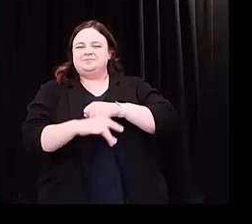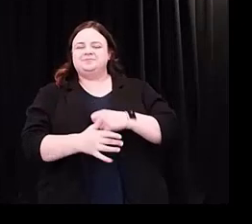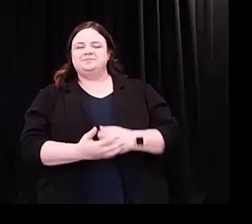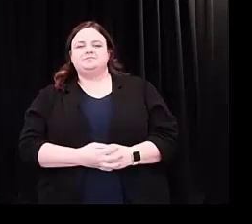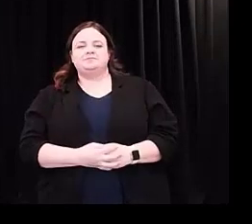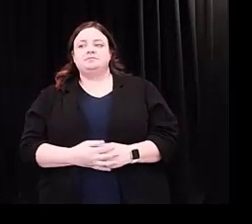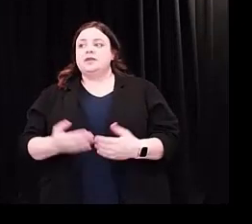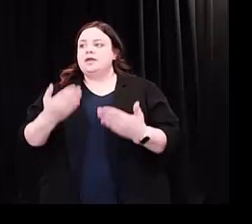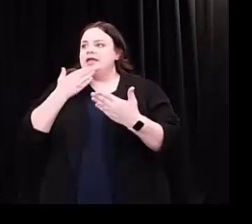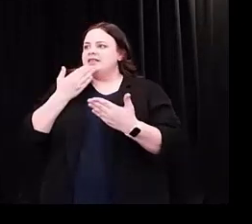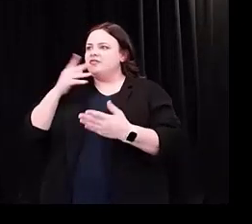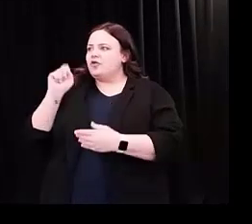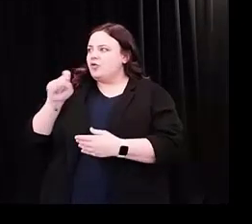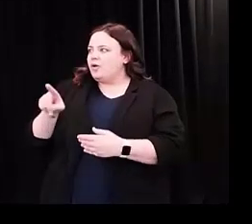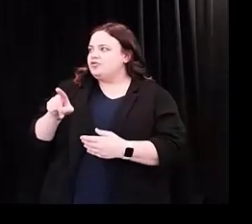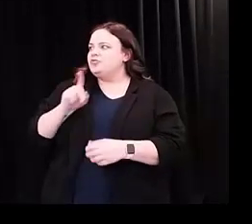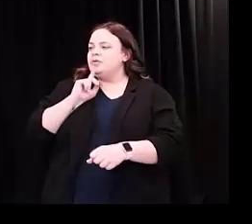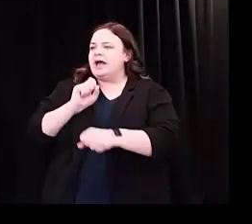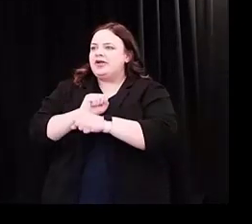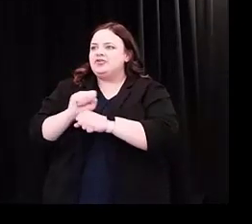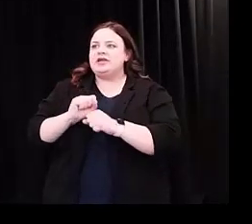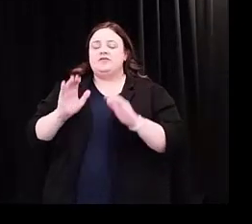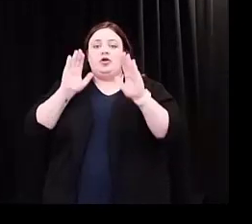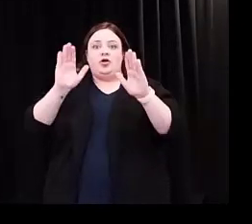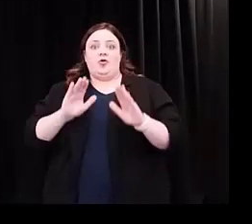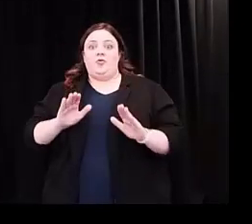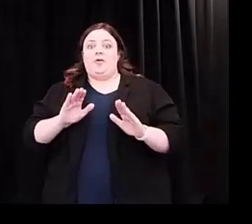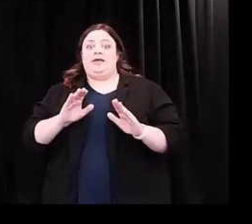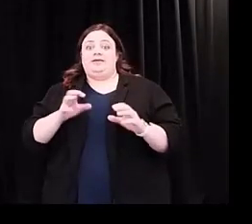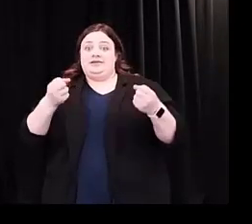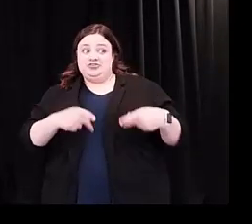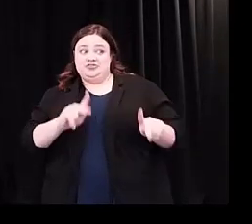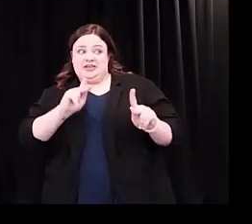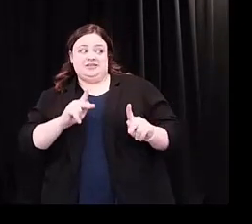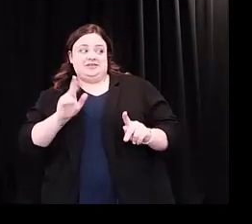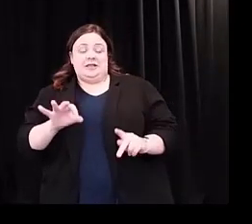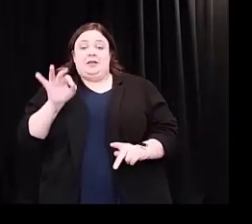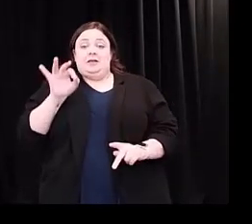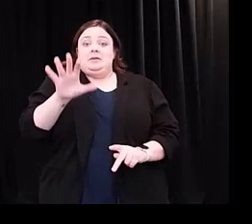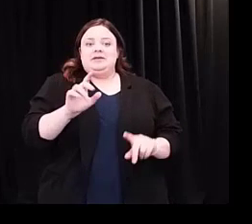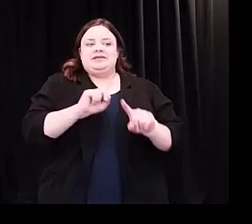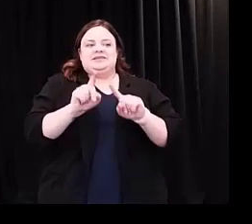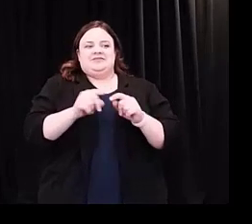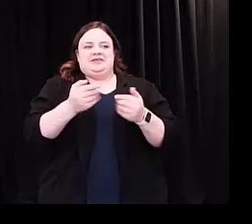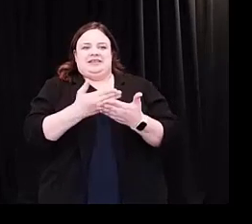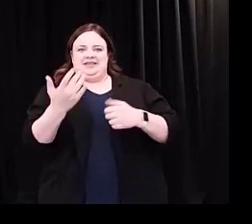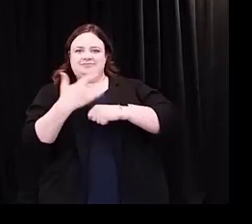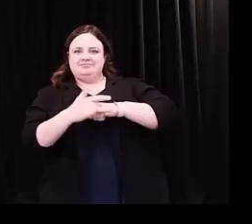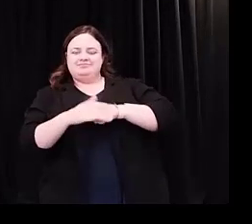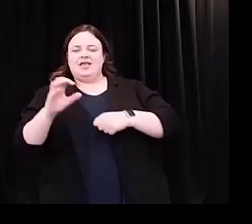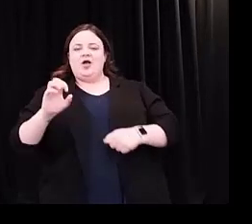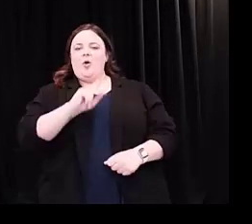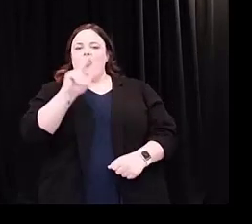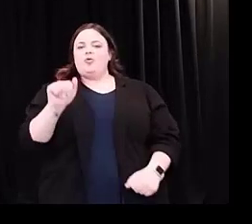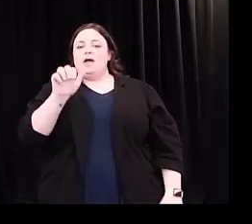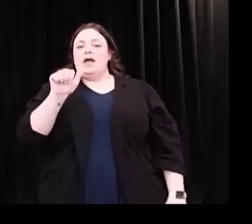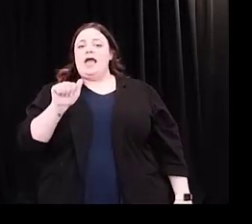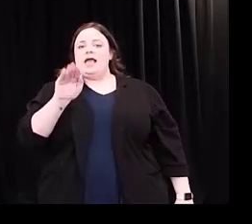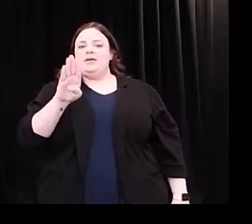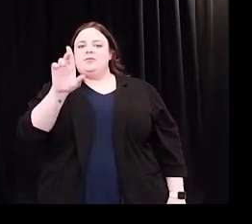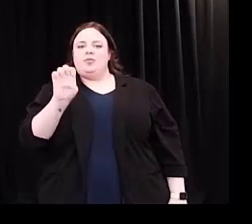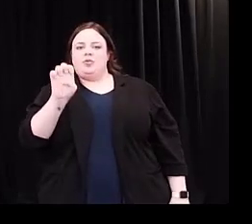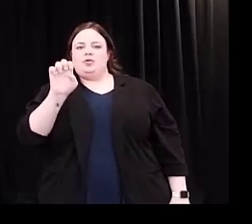Thanks for that question. You actually gave us a great chance to plug some things that we have. So, as Oklahoma Able Tech, we do try to provide